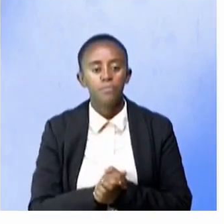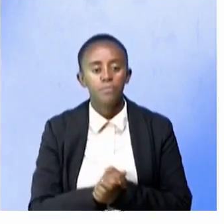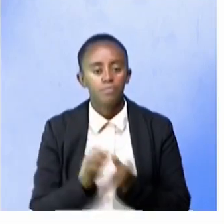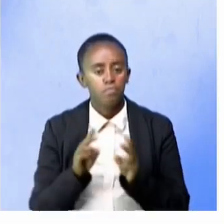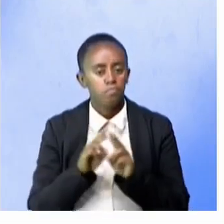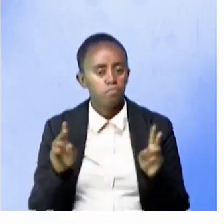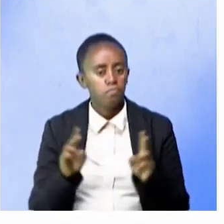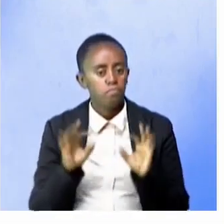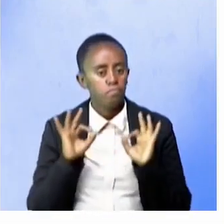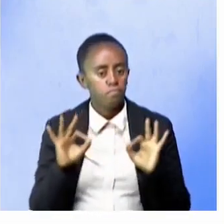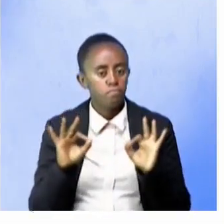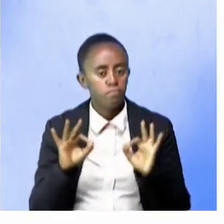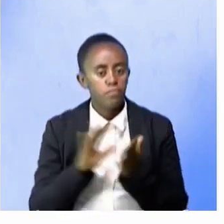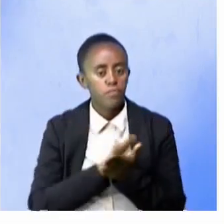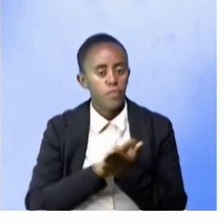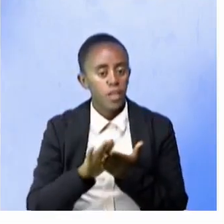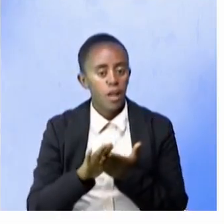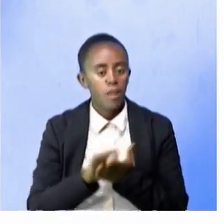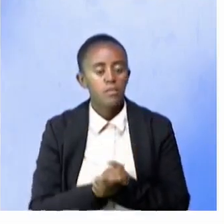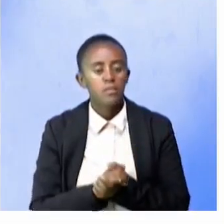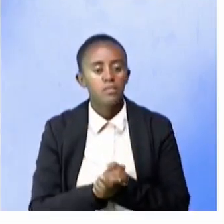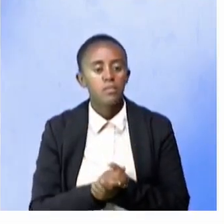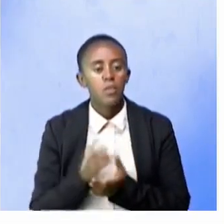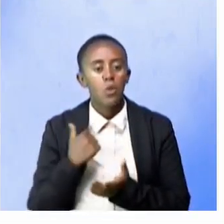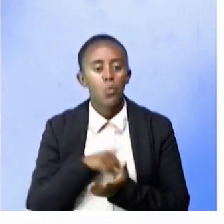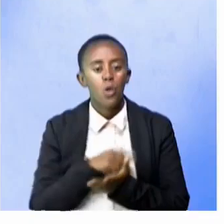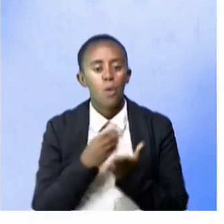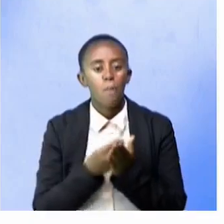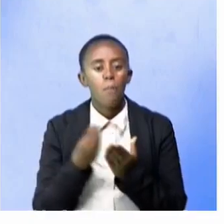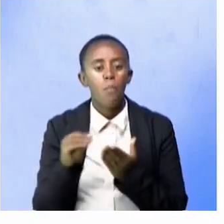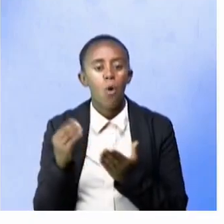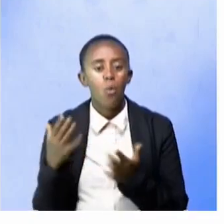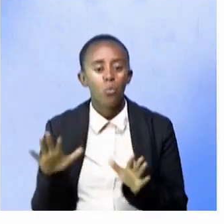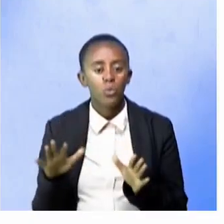Very nice. We bought